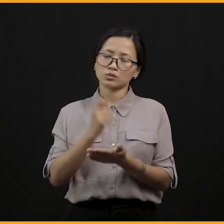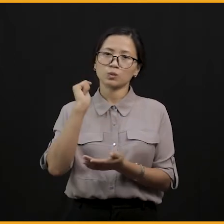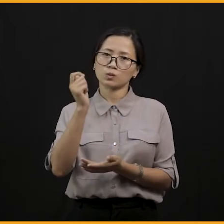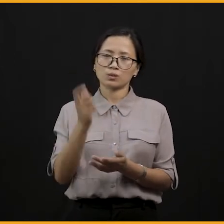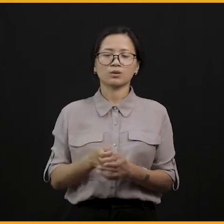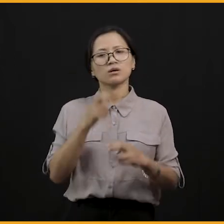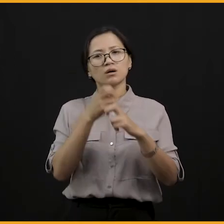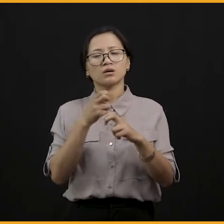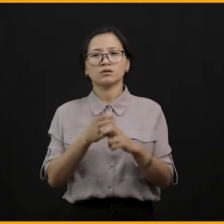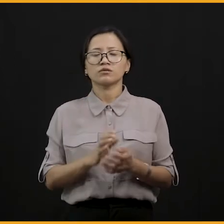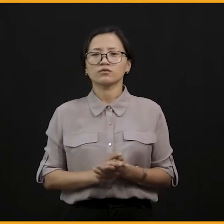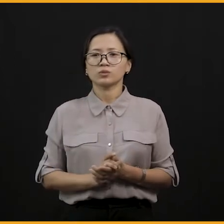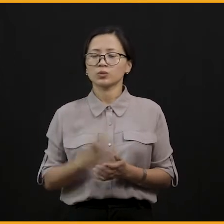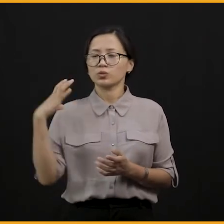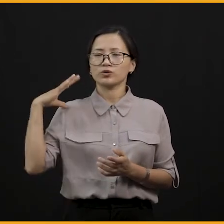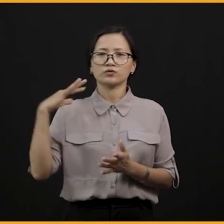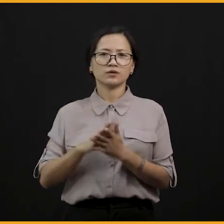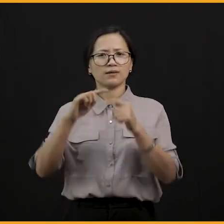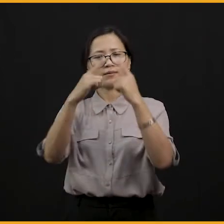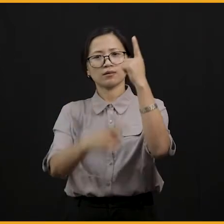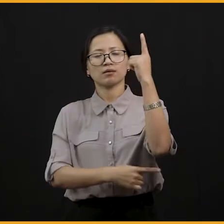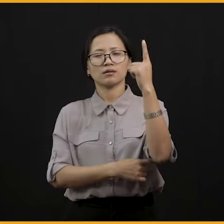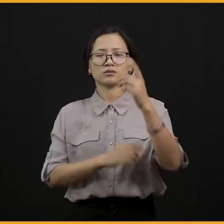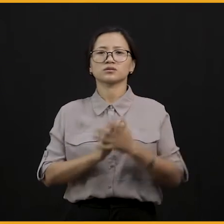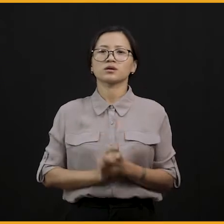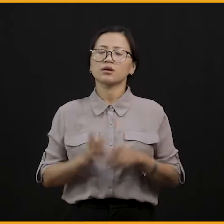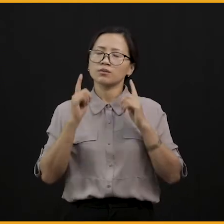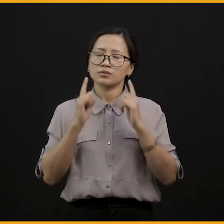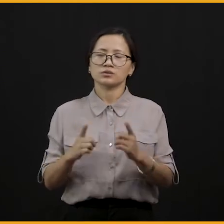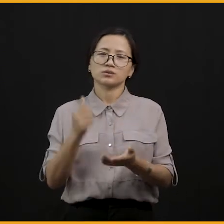Okay, we should not wait for the last moment, but we should work hard.